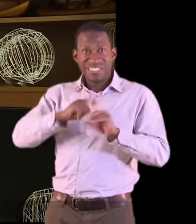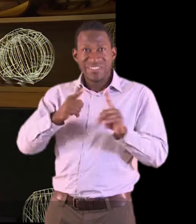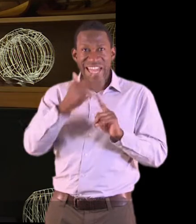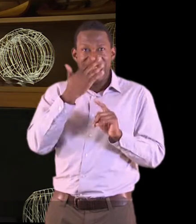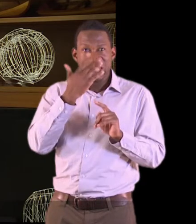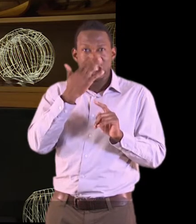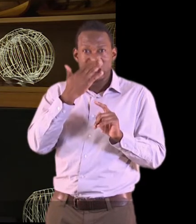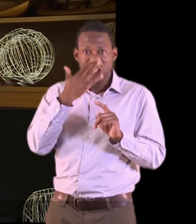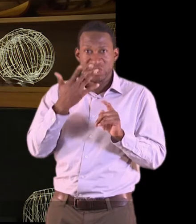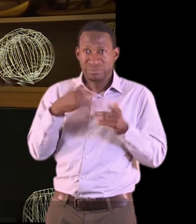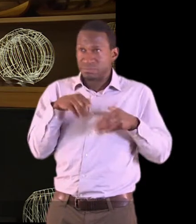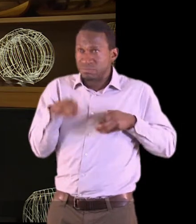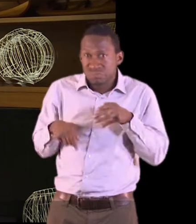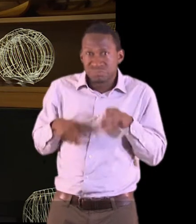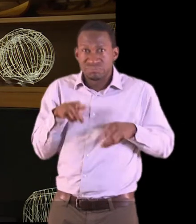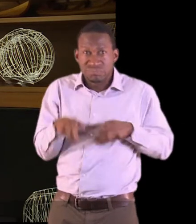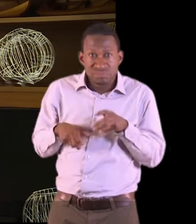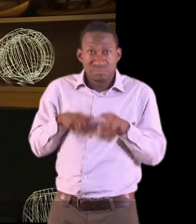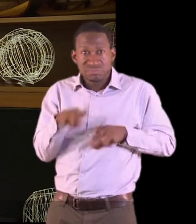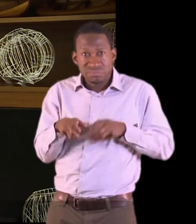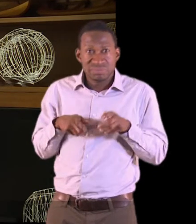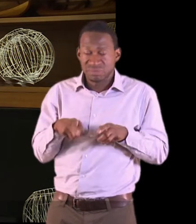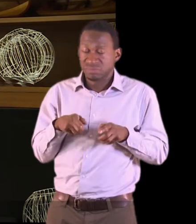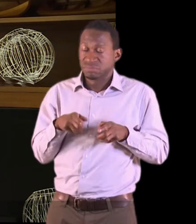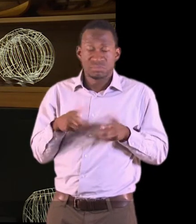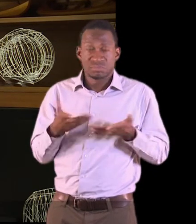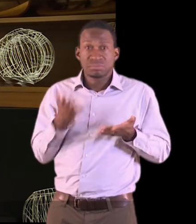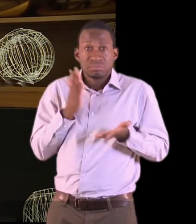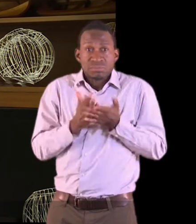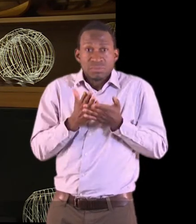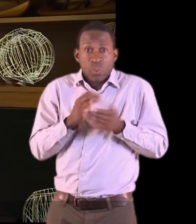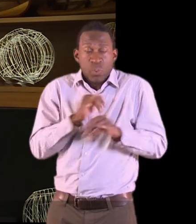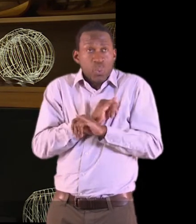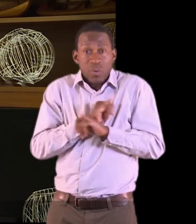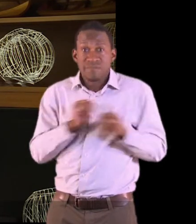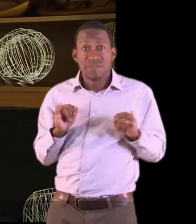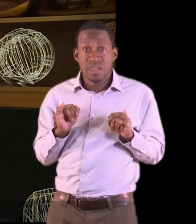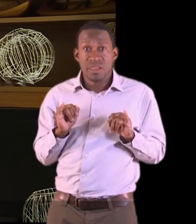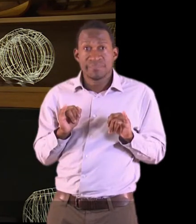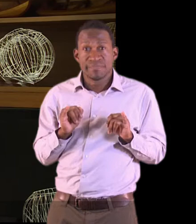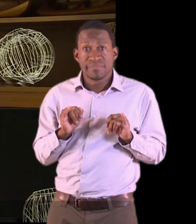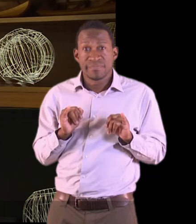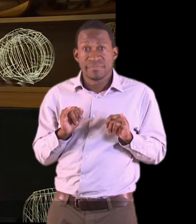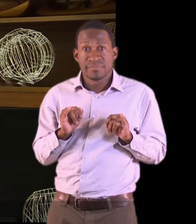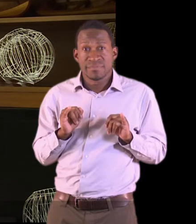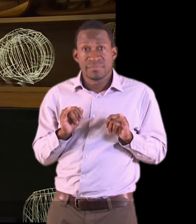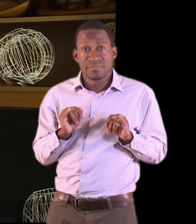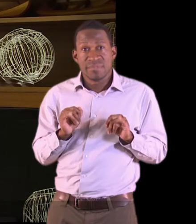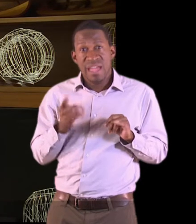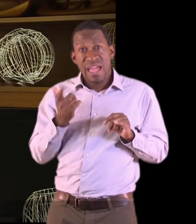boys of different ages staggering along the pavements.